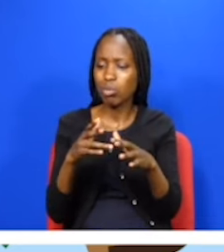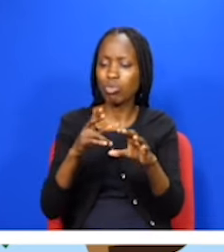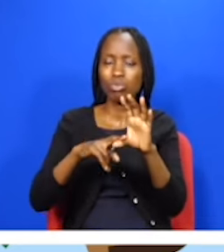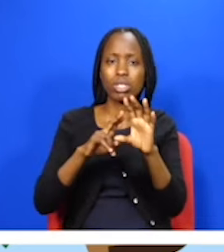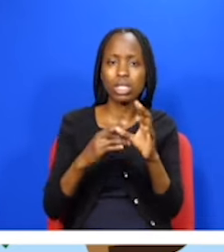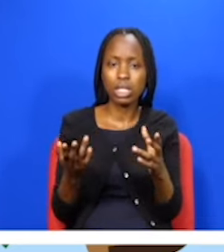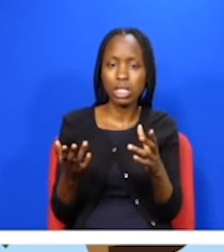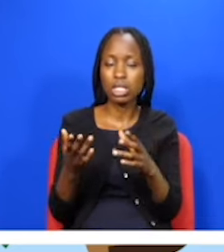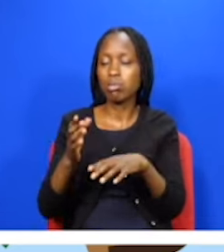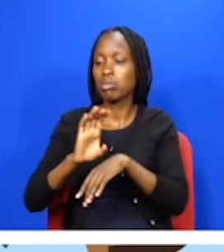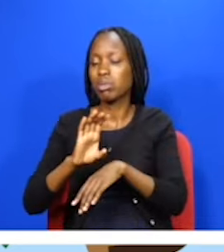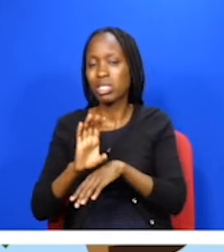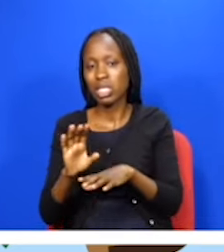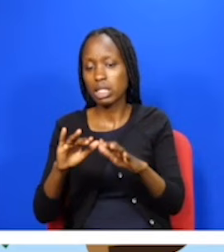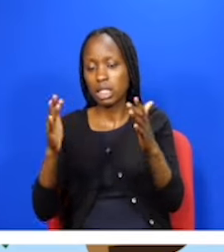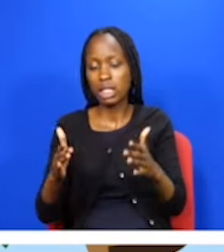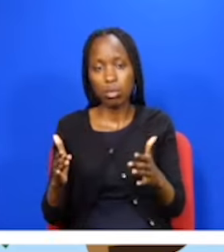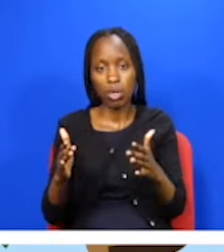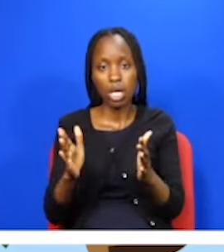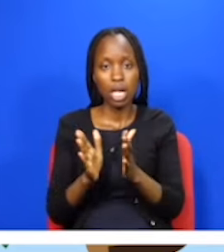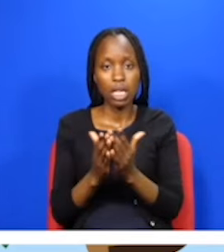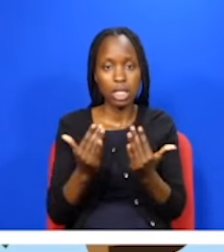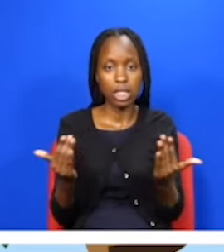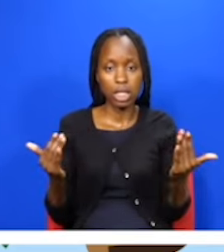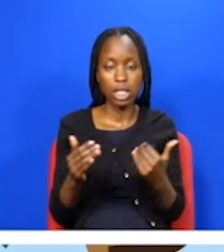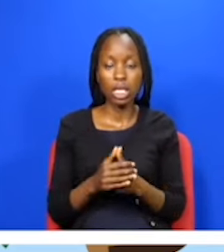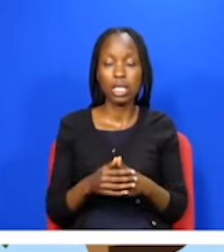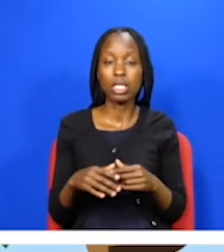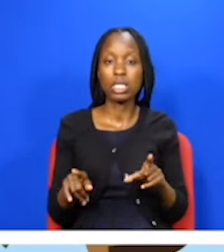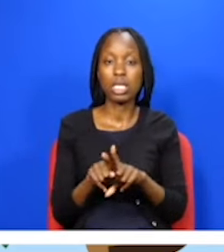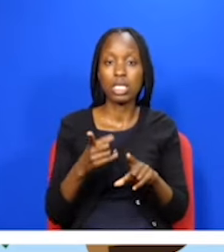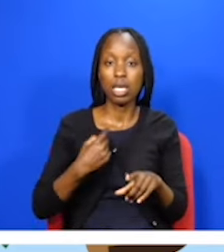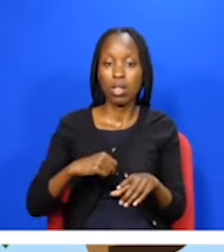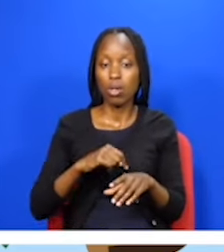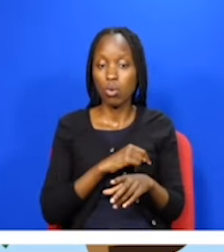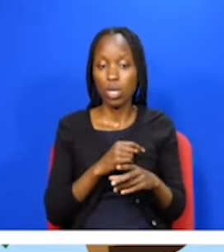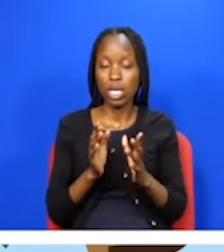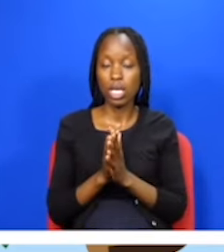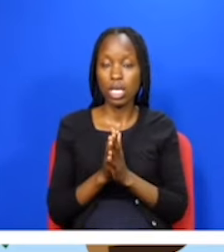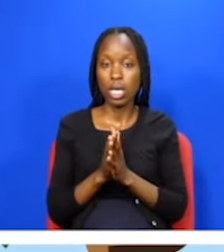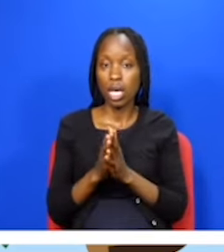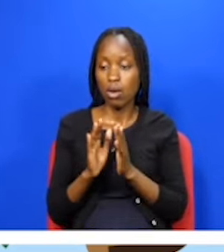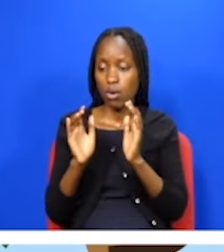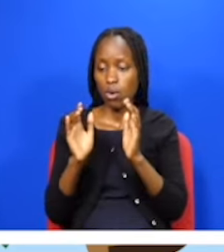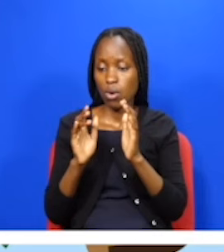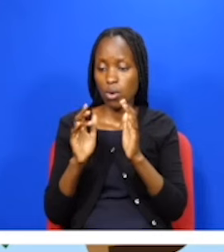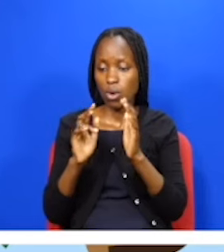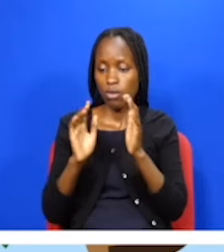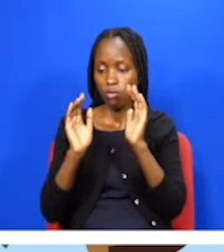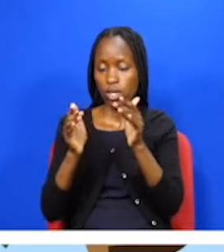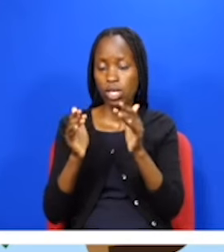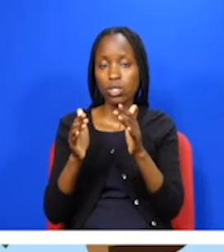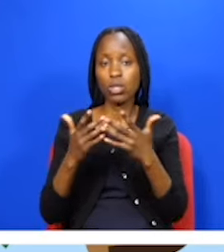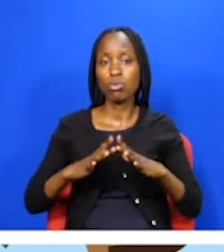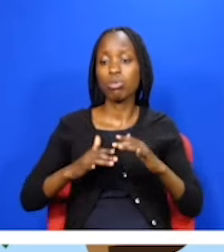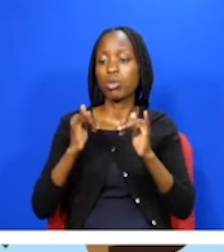maybe church, desks, and everything else. But us, we are seeing new people that we have never told